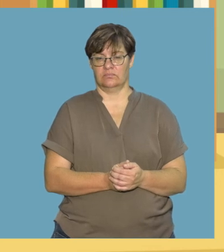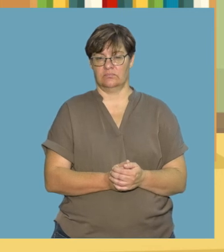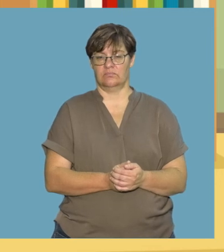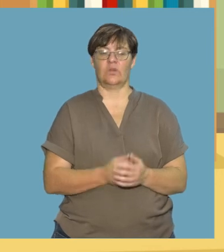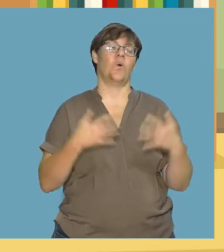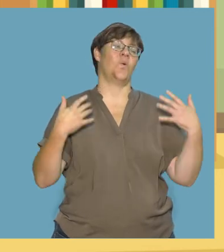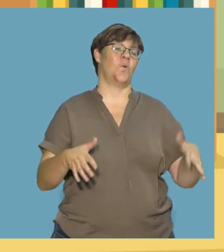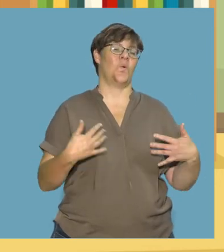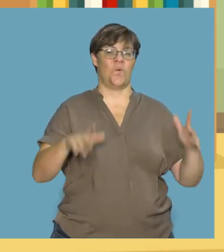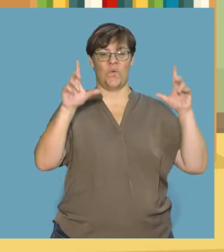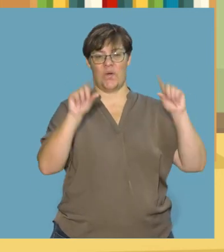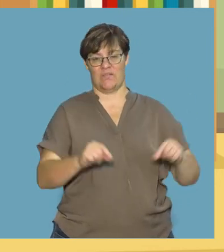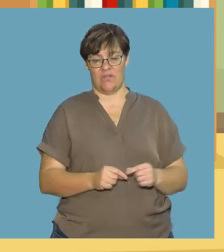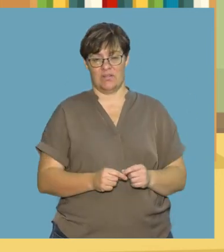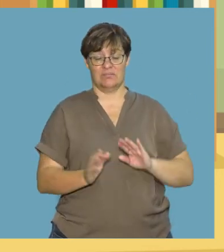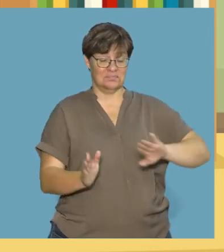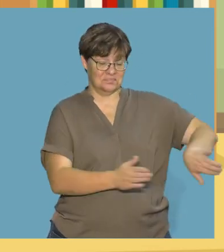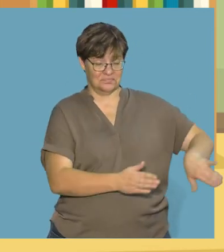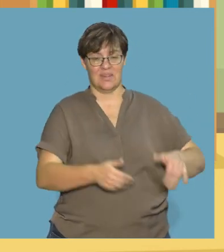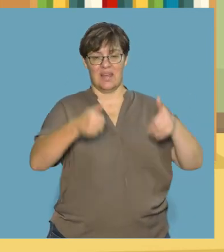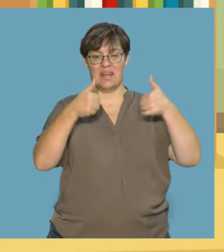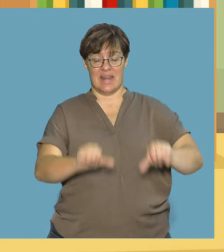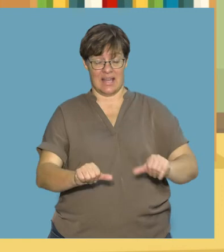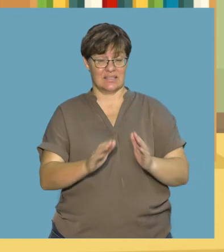Wonderful! The next word is book.